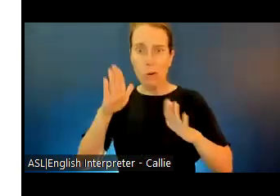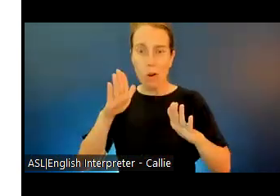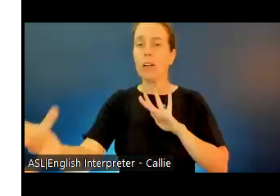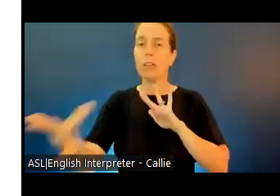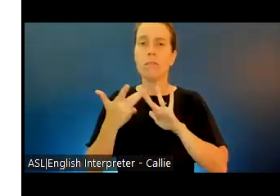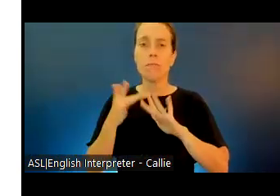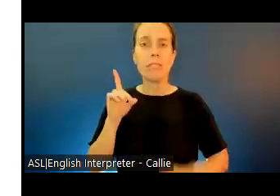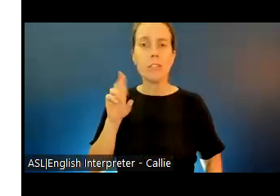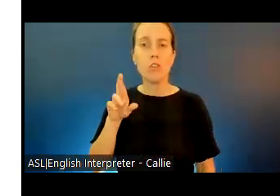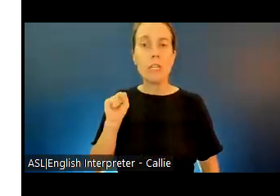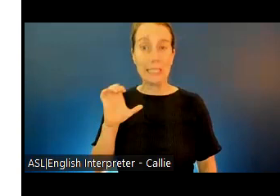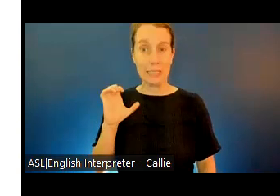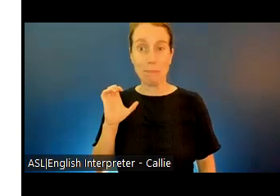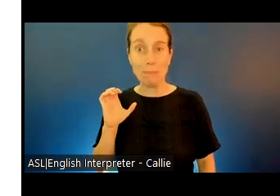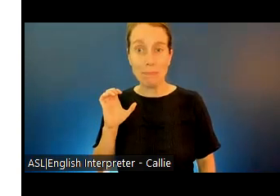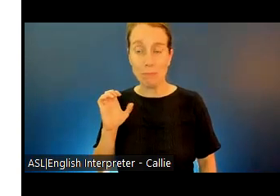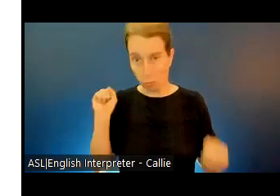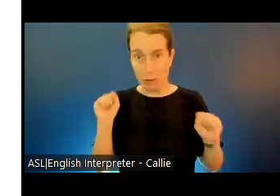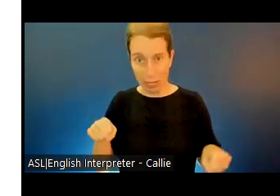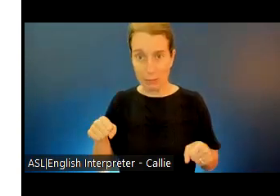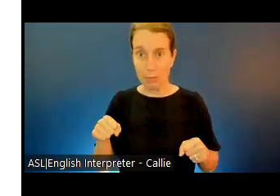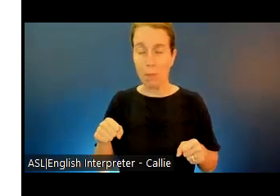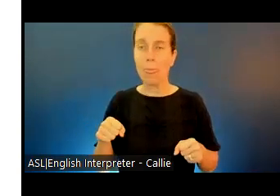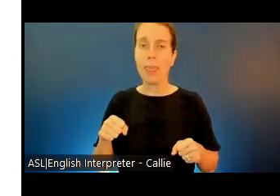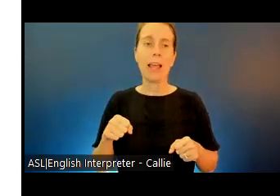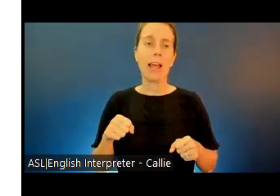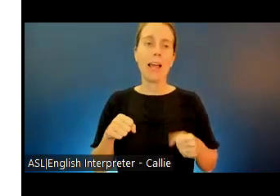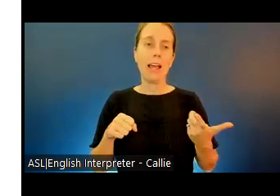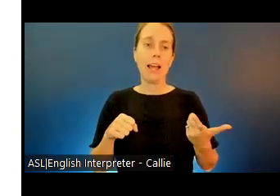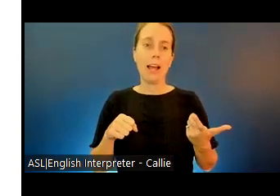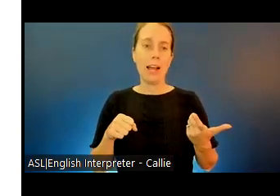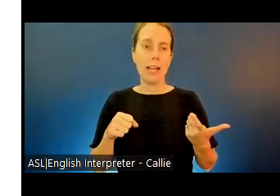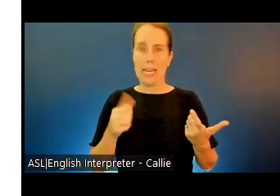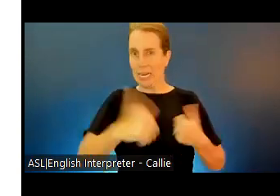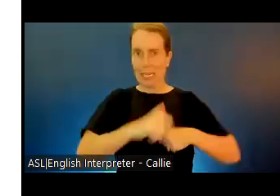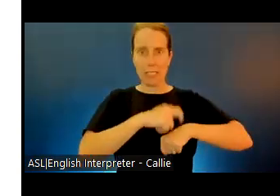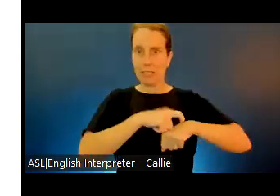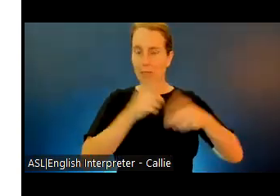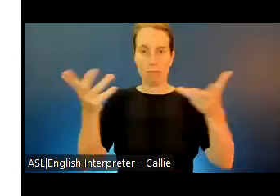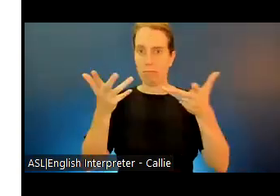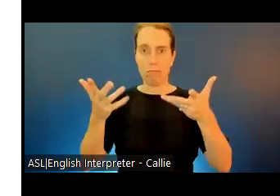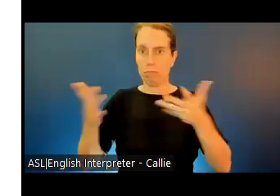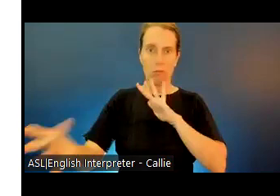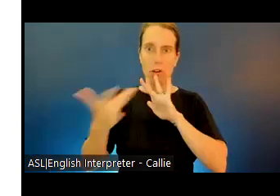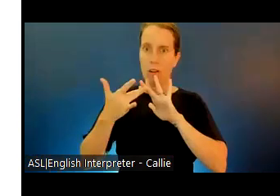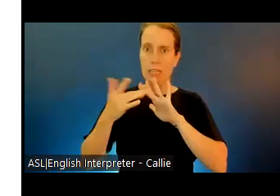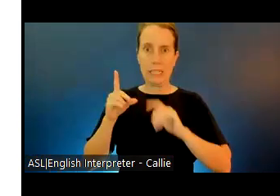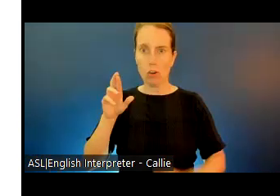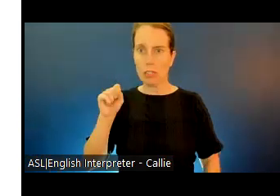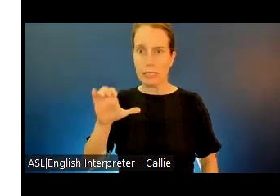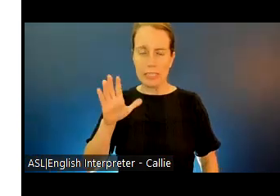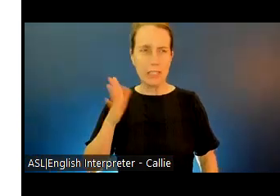keep it, make sure that it was easy to read. But if you ever have a question about who to call or what that